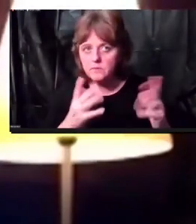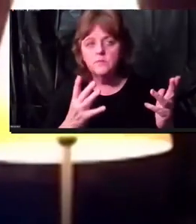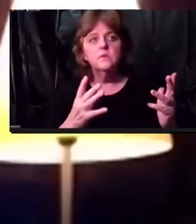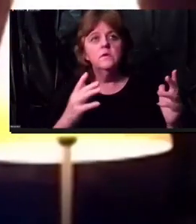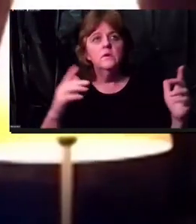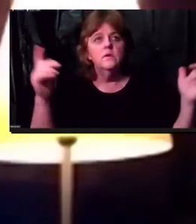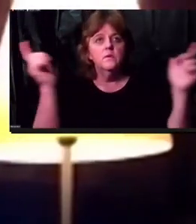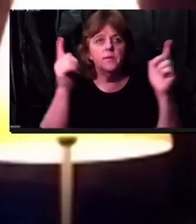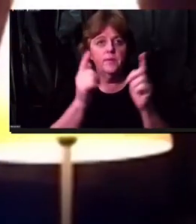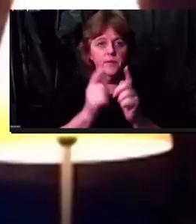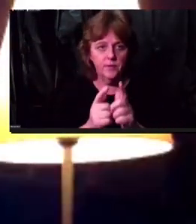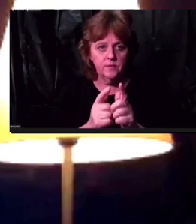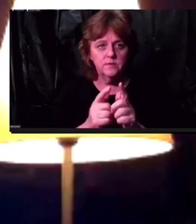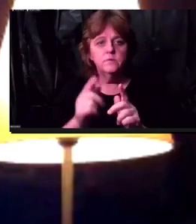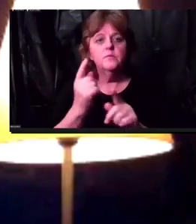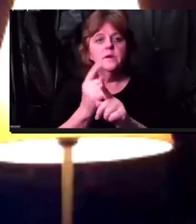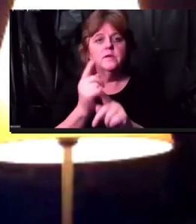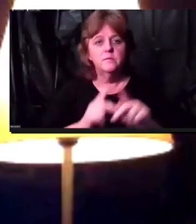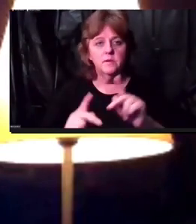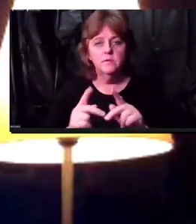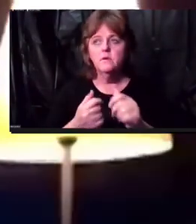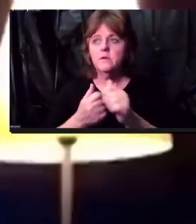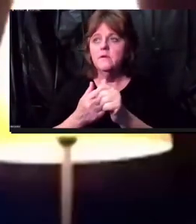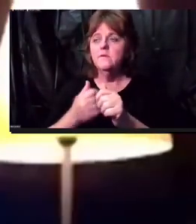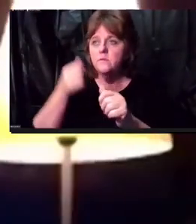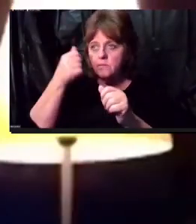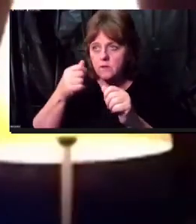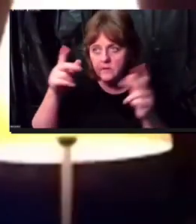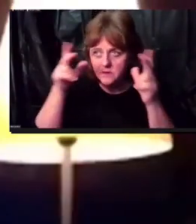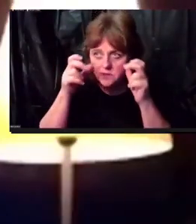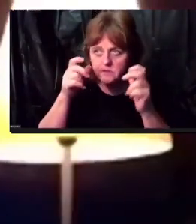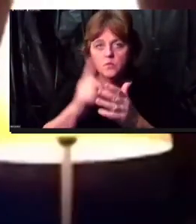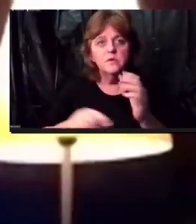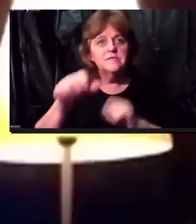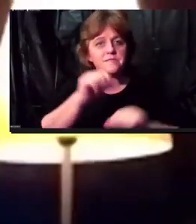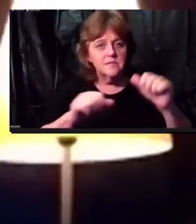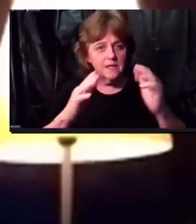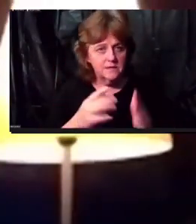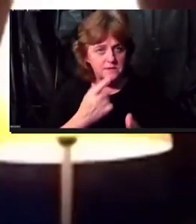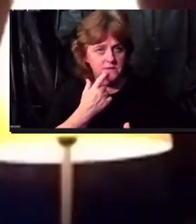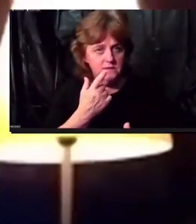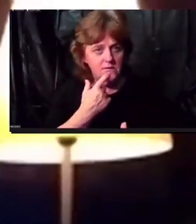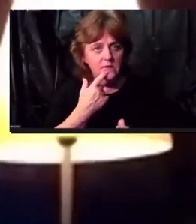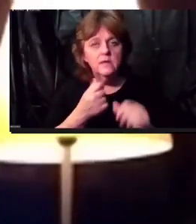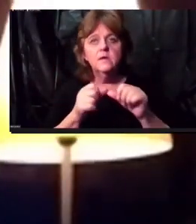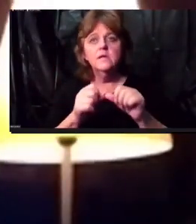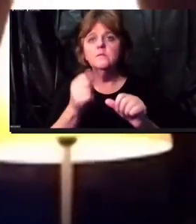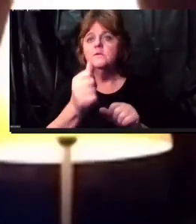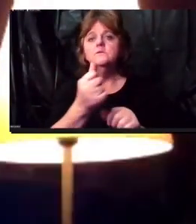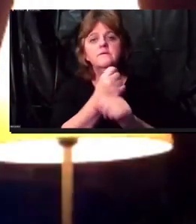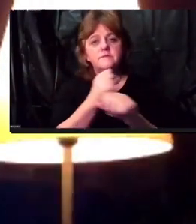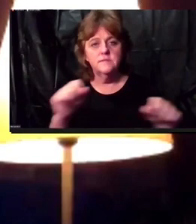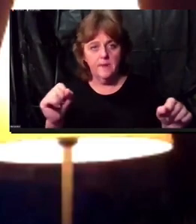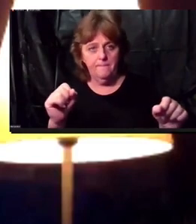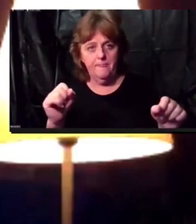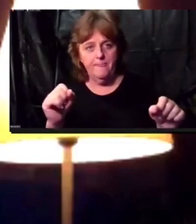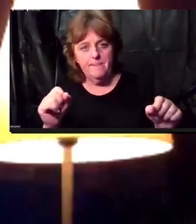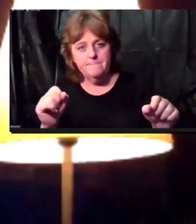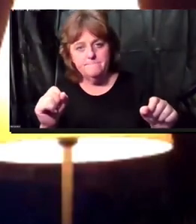while. Follow the science, do what you can to keep yourself and others safe,